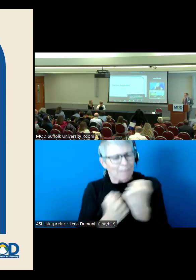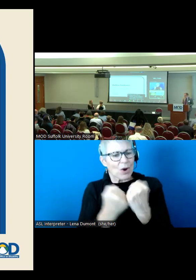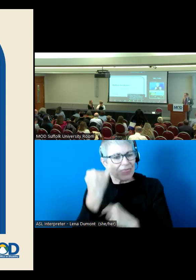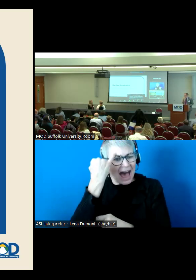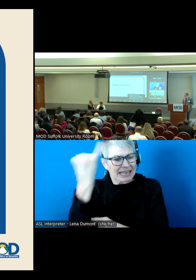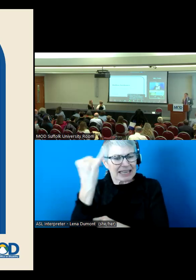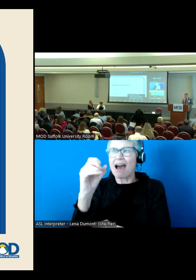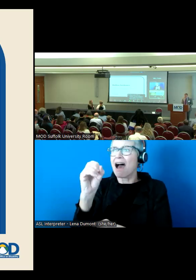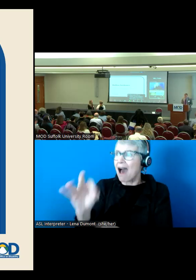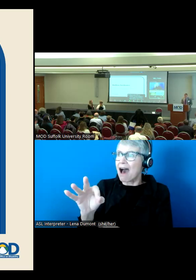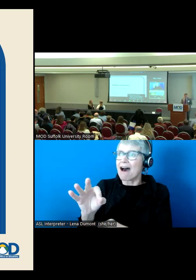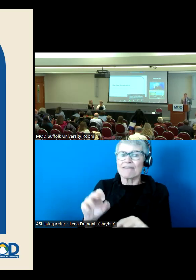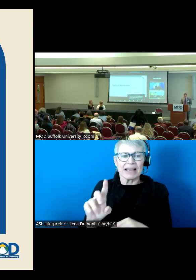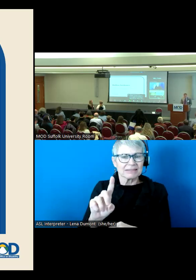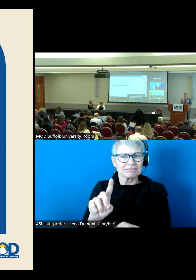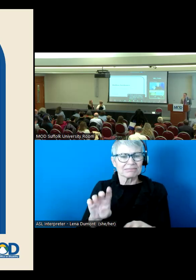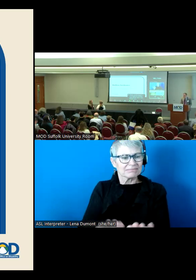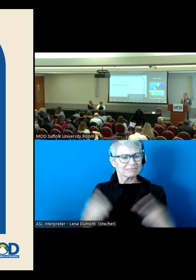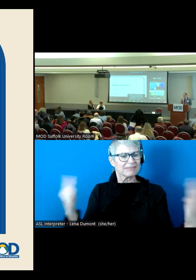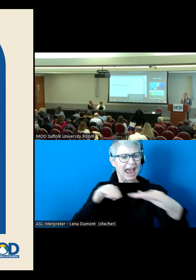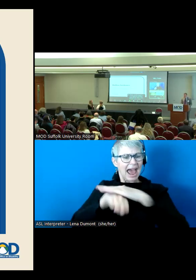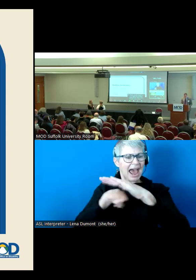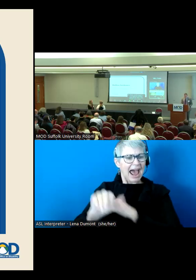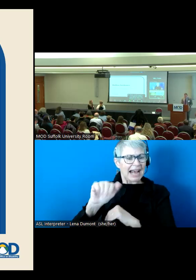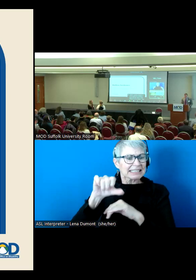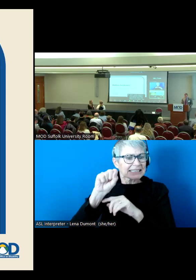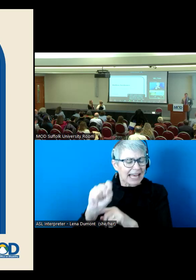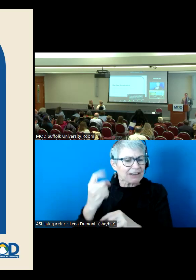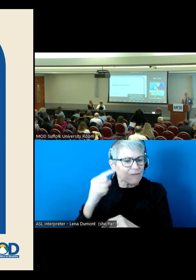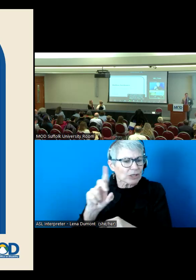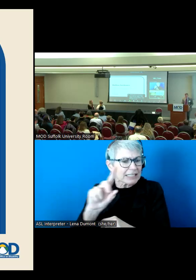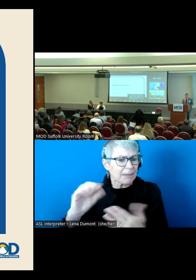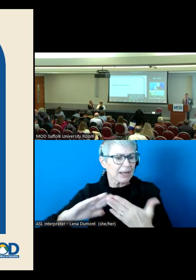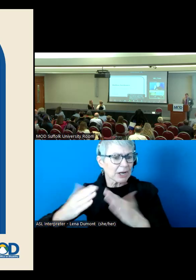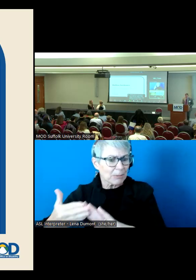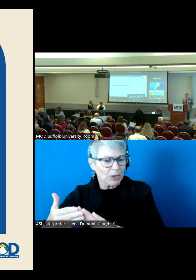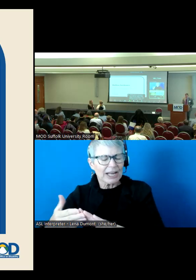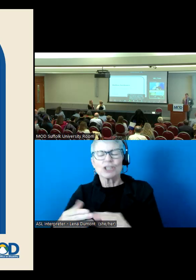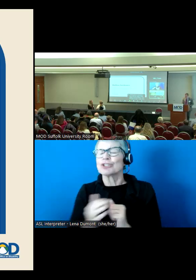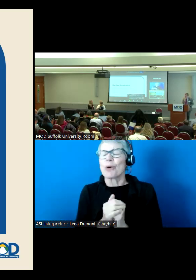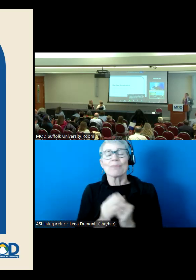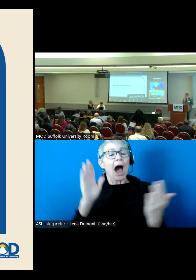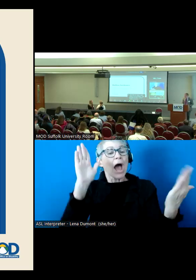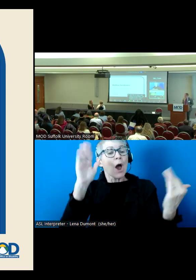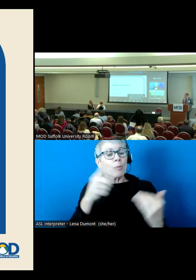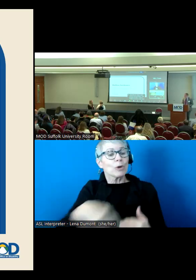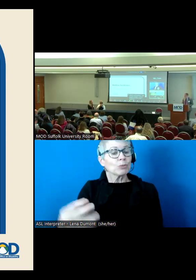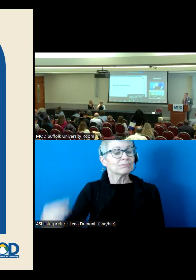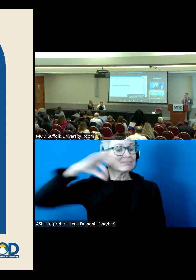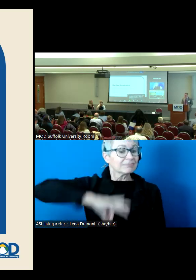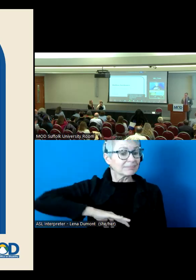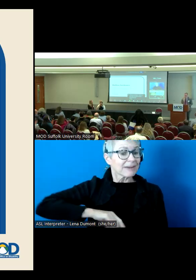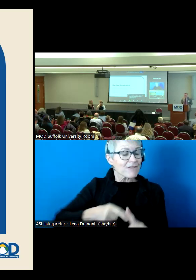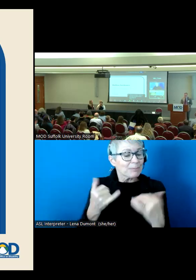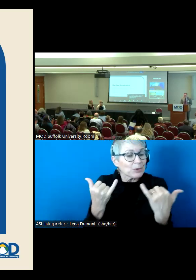disabilities more accessible. I hope you enjoy the day in terms of building connections and developing the ideas and relationships to